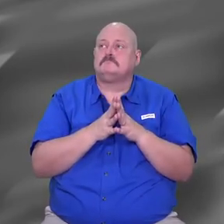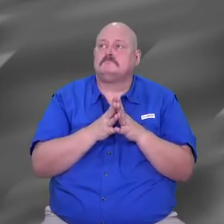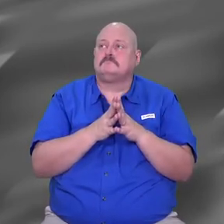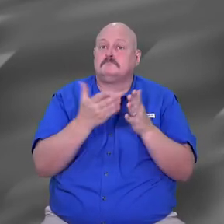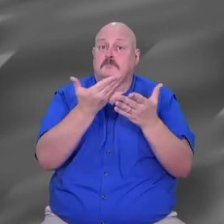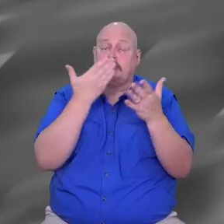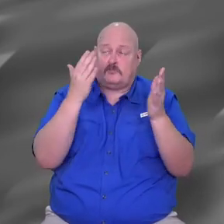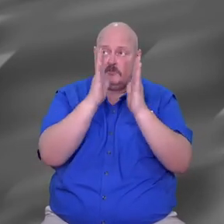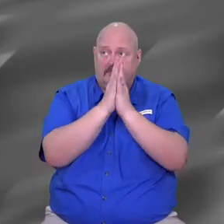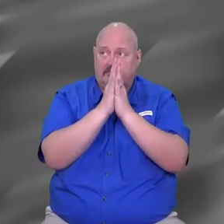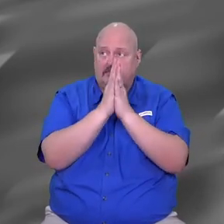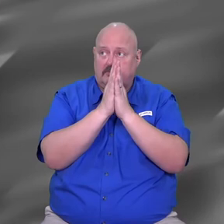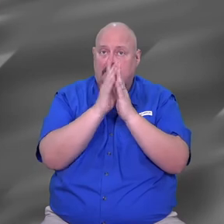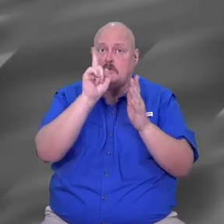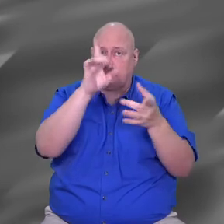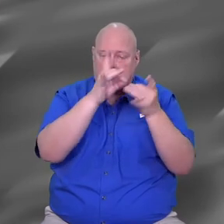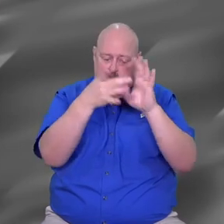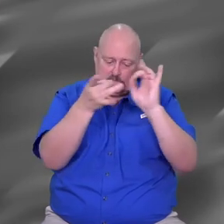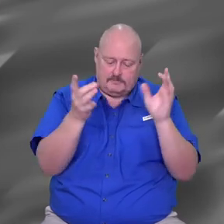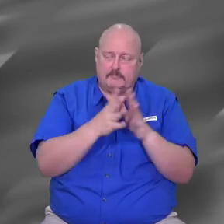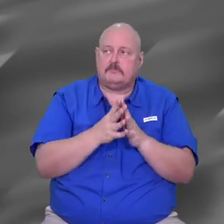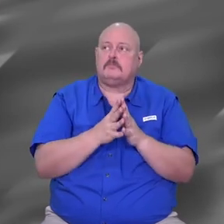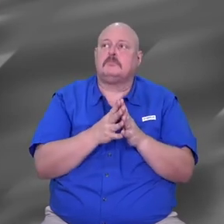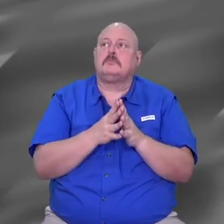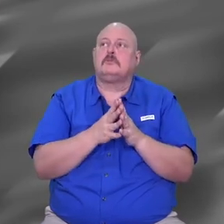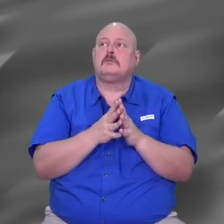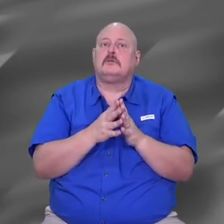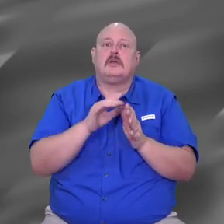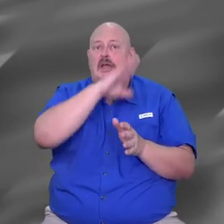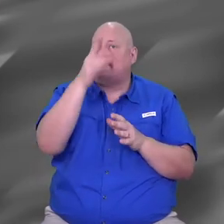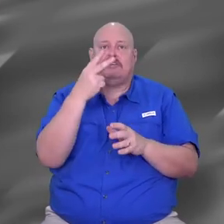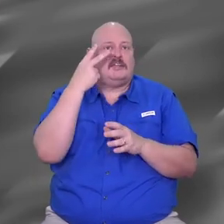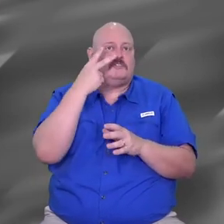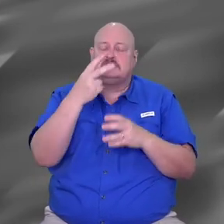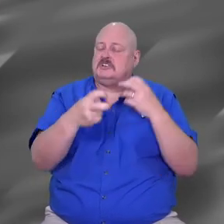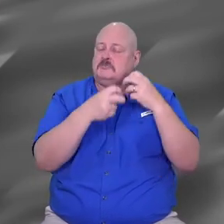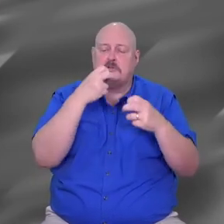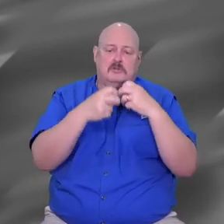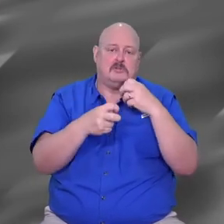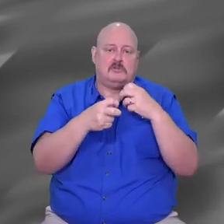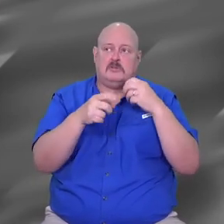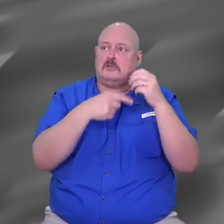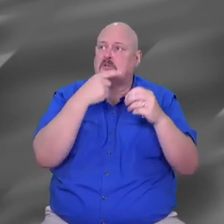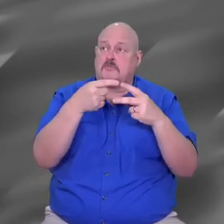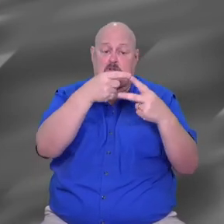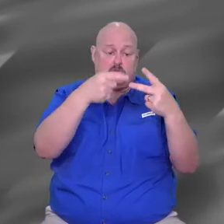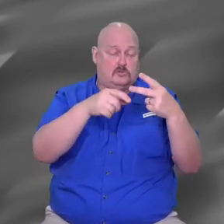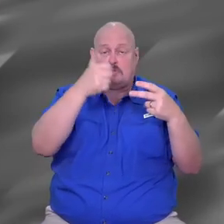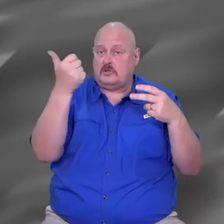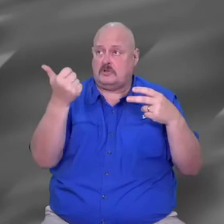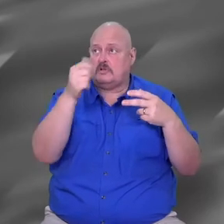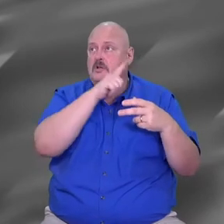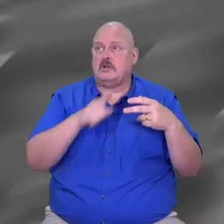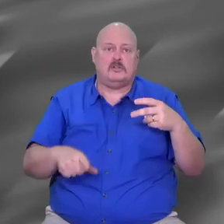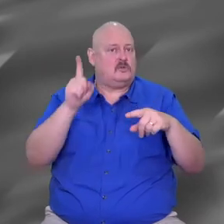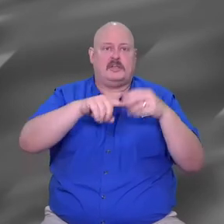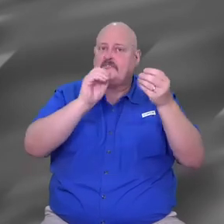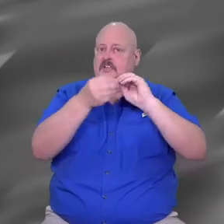Before I pray, I want to make one statement. I've never seen an issue in regards to these or others that the Lord couldn't